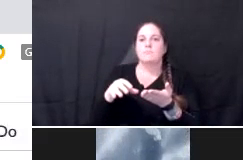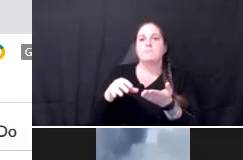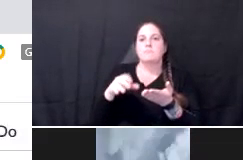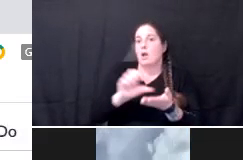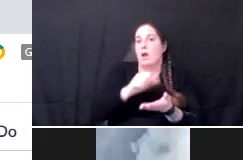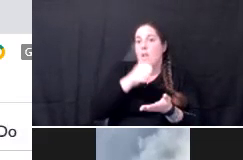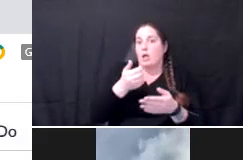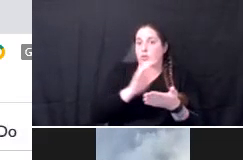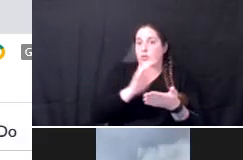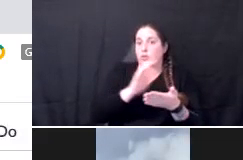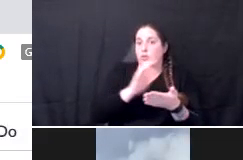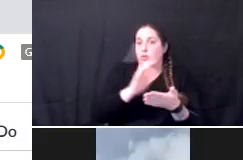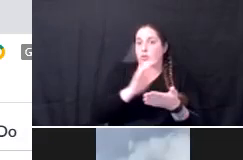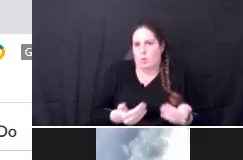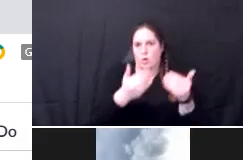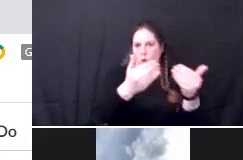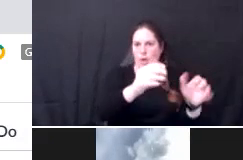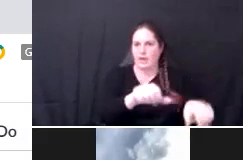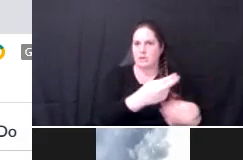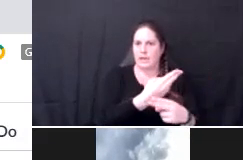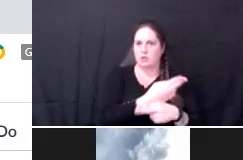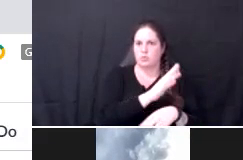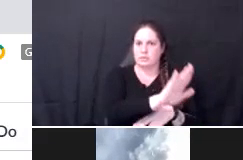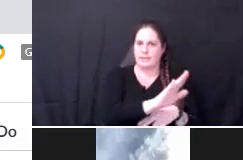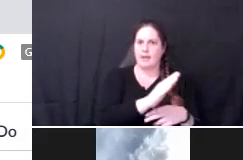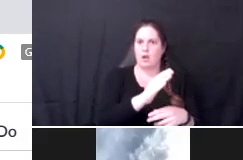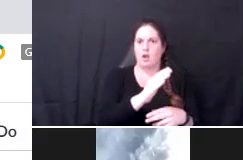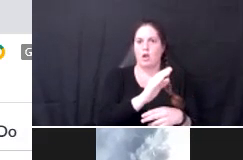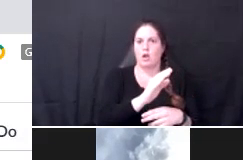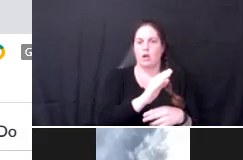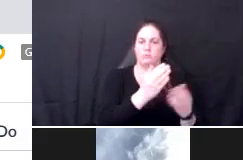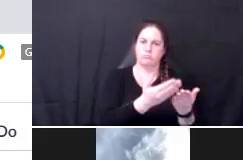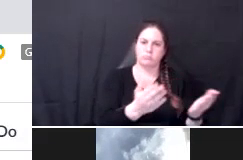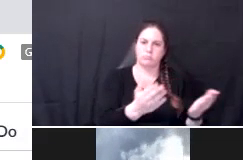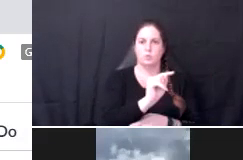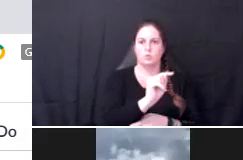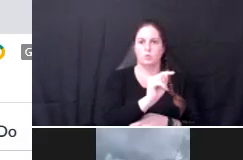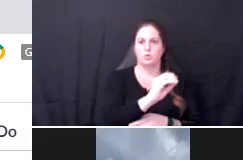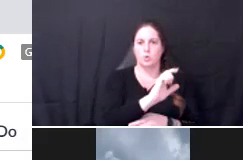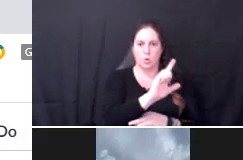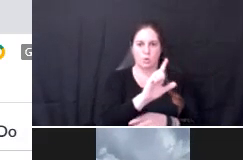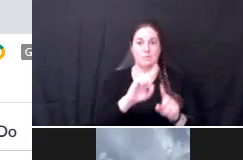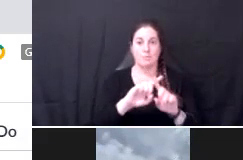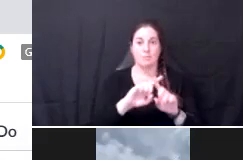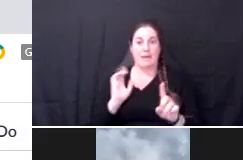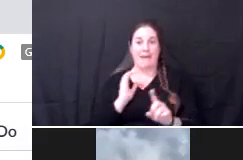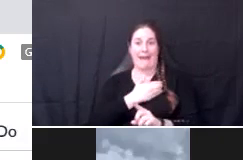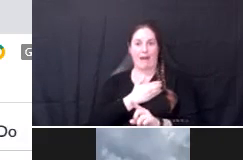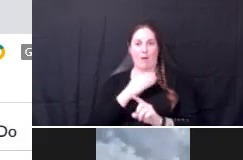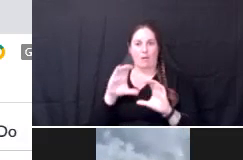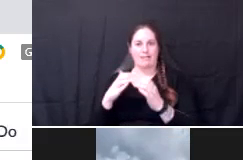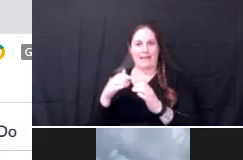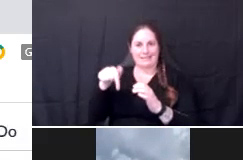free, you know, but to use the items for this class specifically, you must log in through